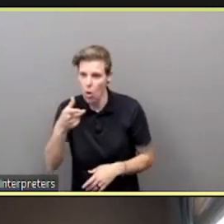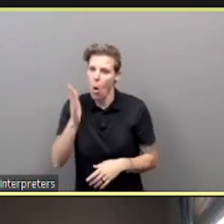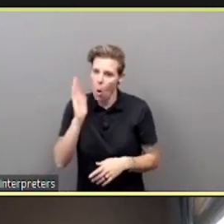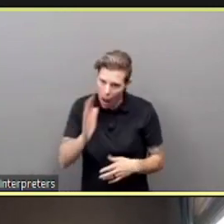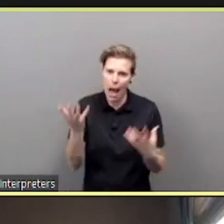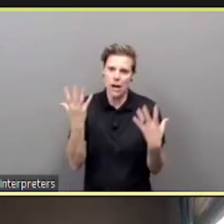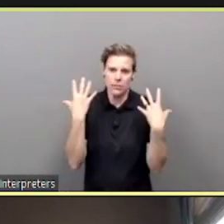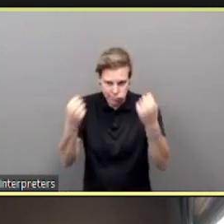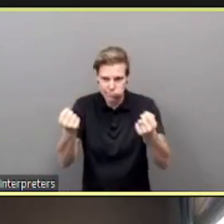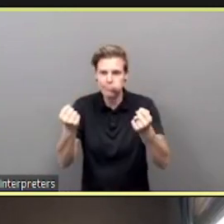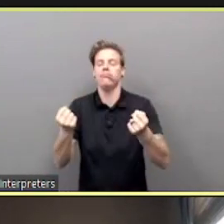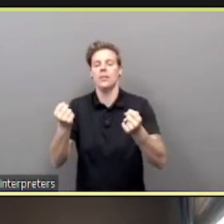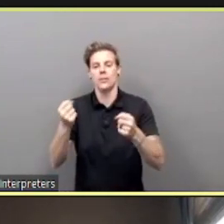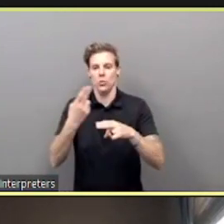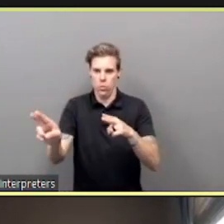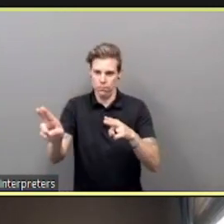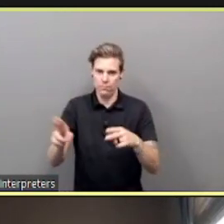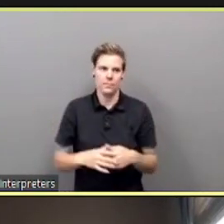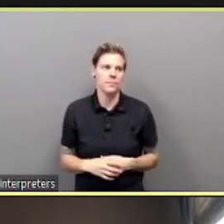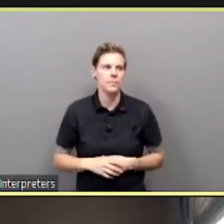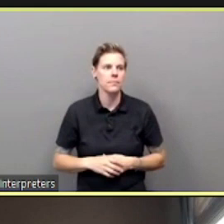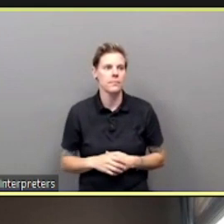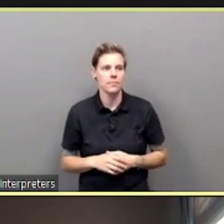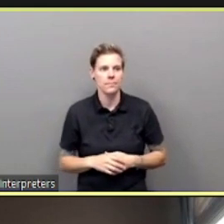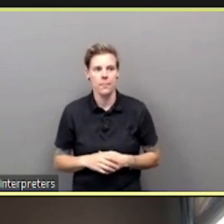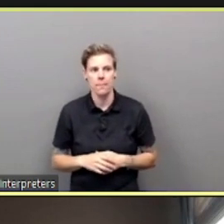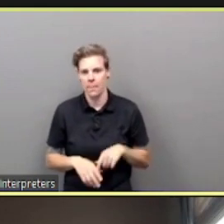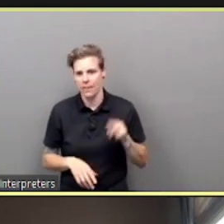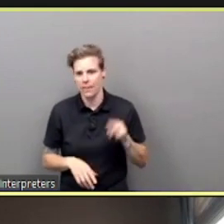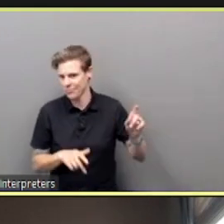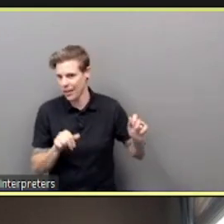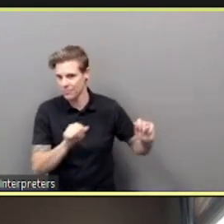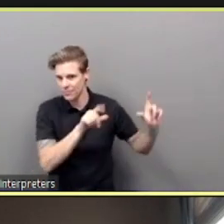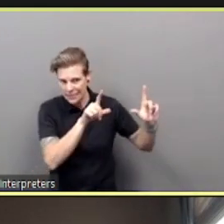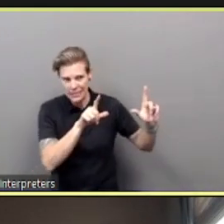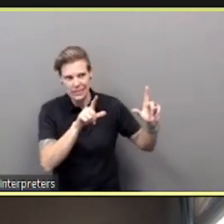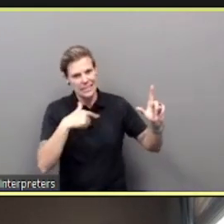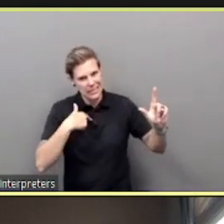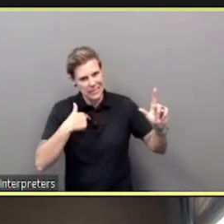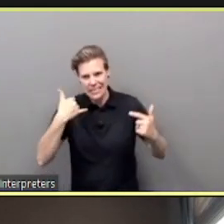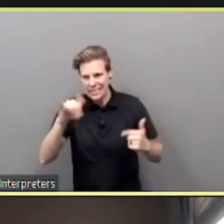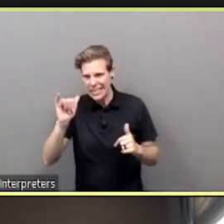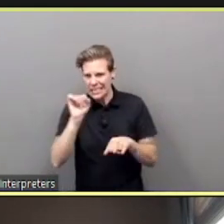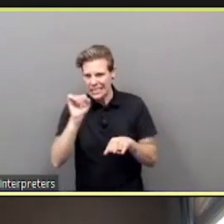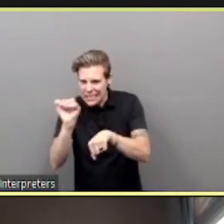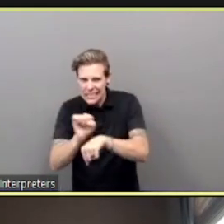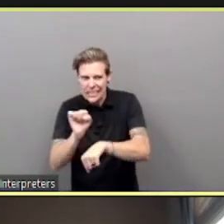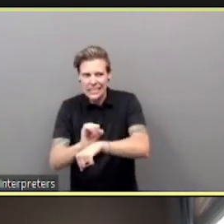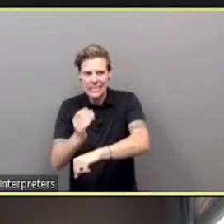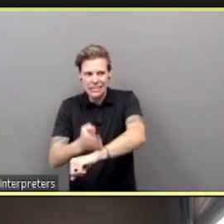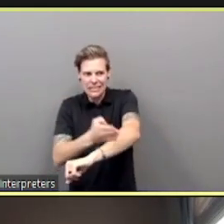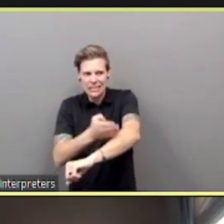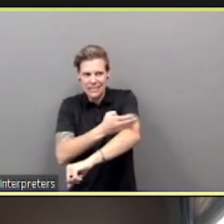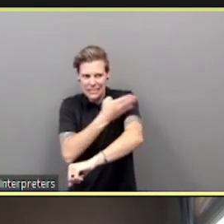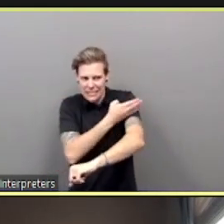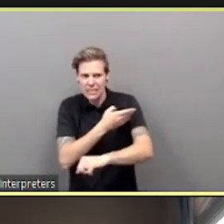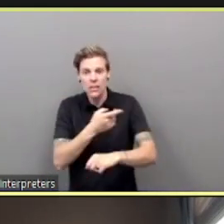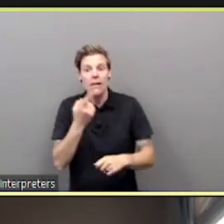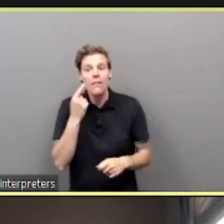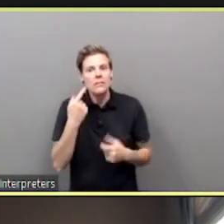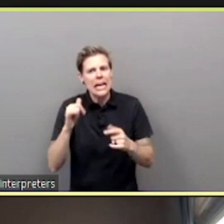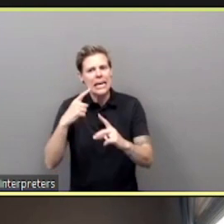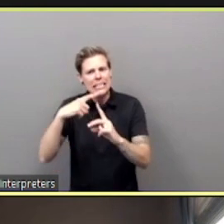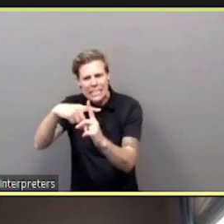We know that though we still have a lot of work to do to reach unvaccinated New Mexicans. Here's some data that is on